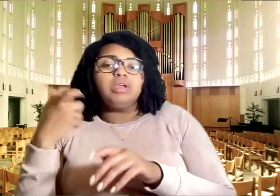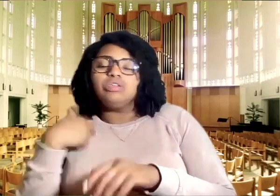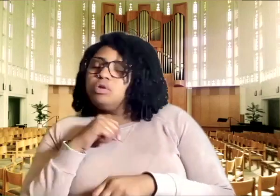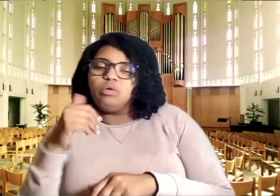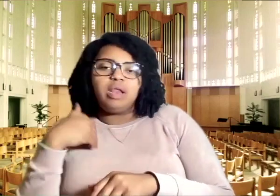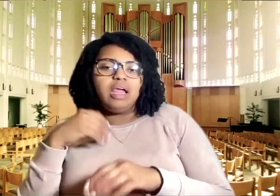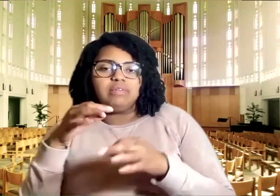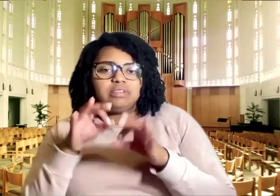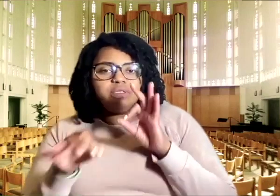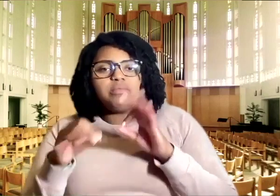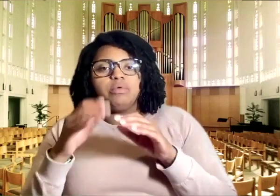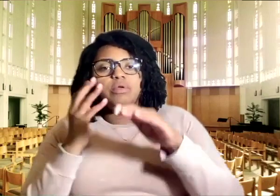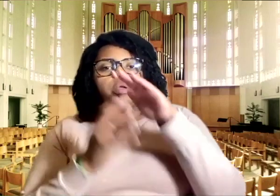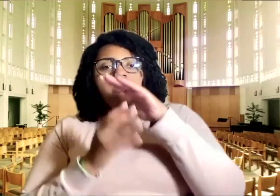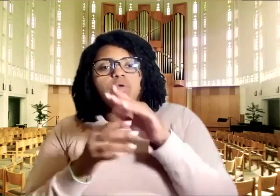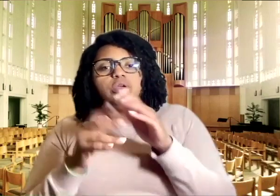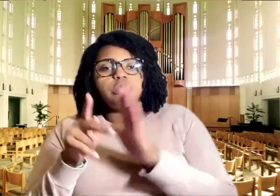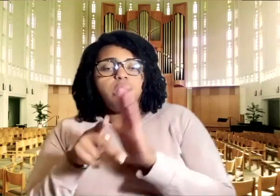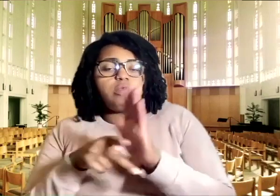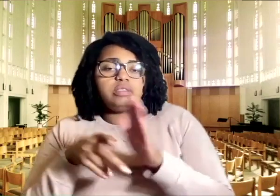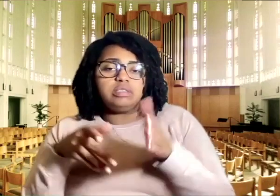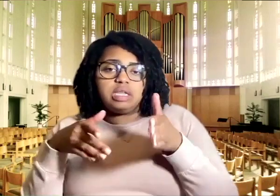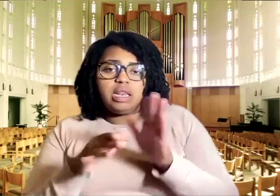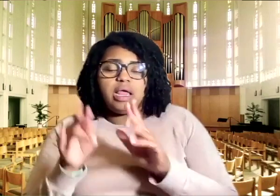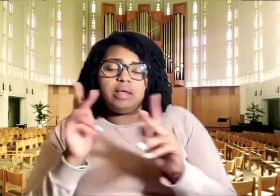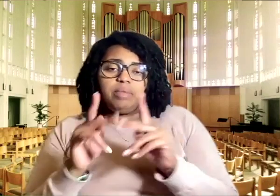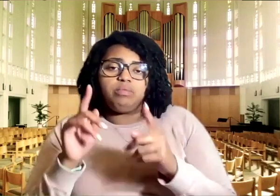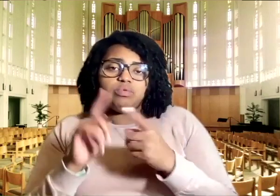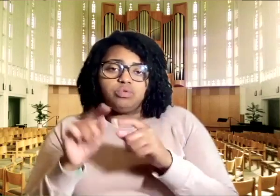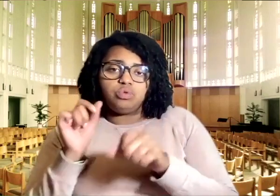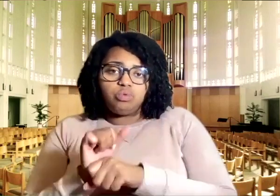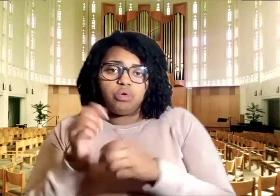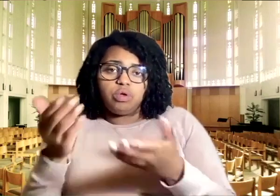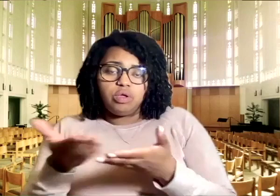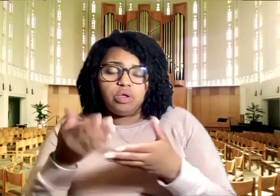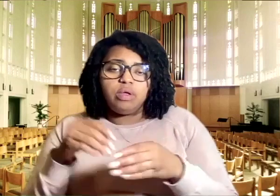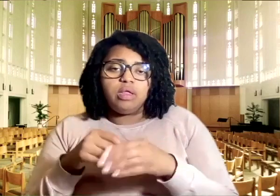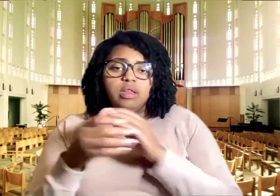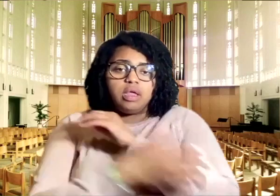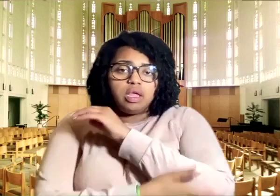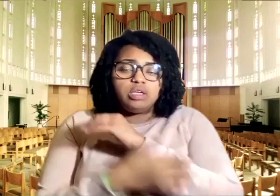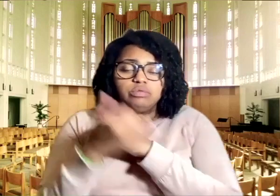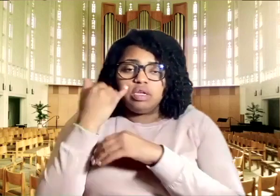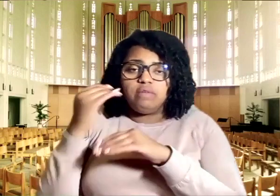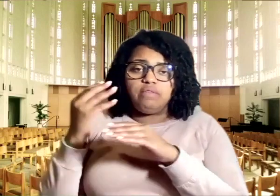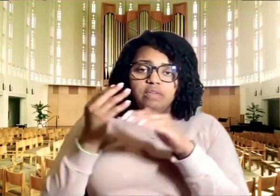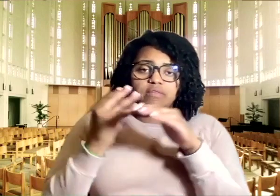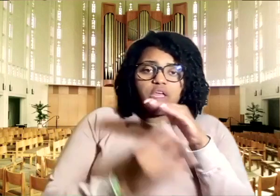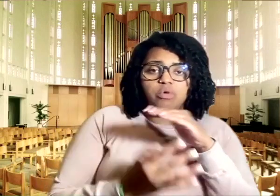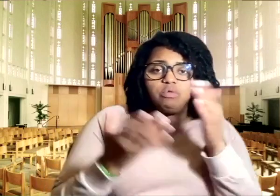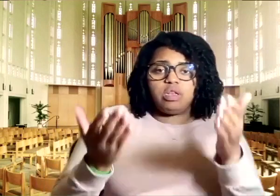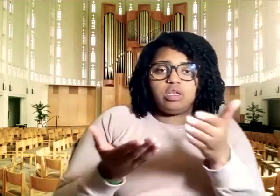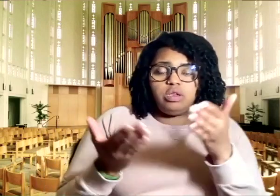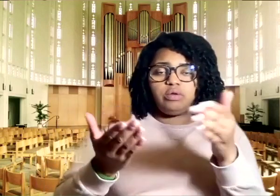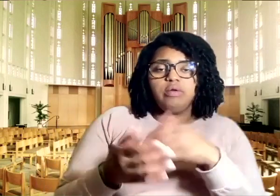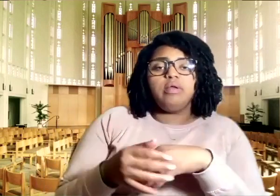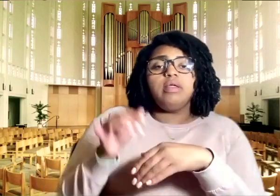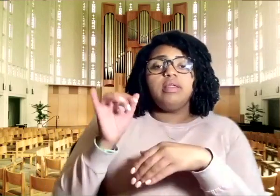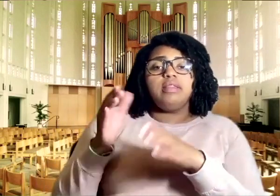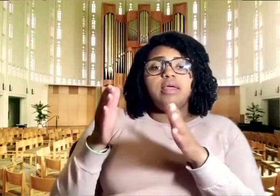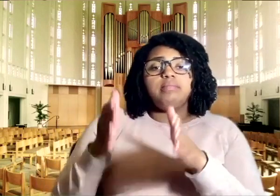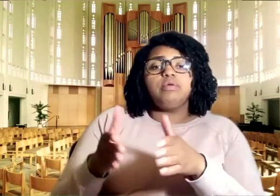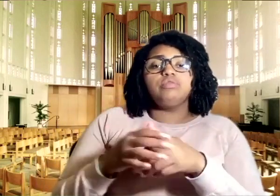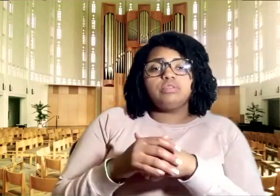people to work in this country if they have immigrated here. She's that person.